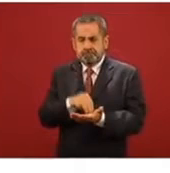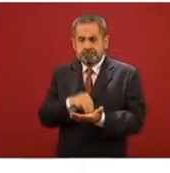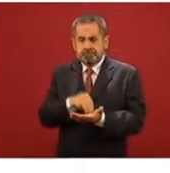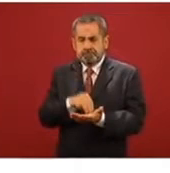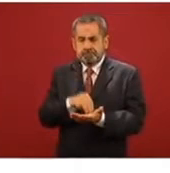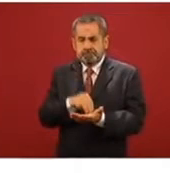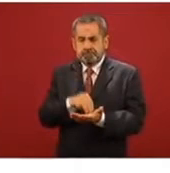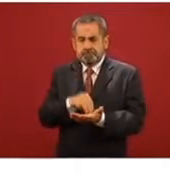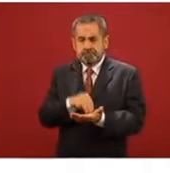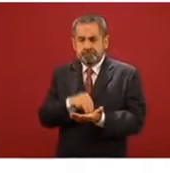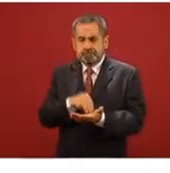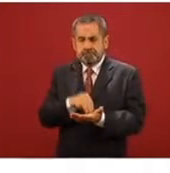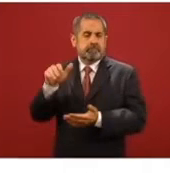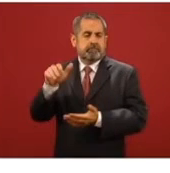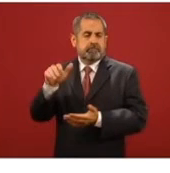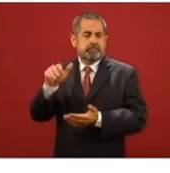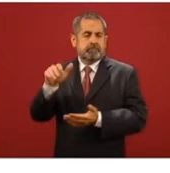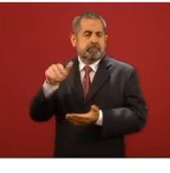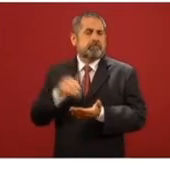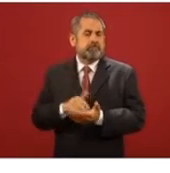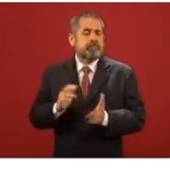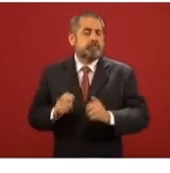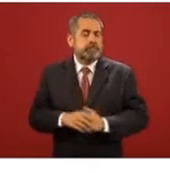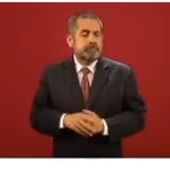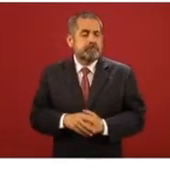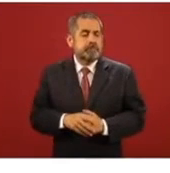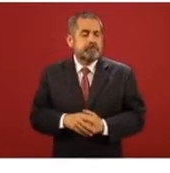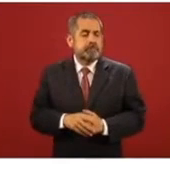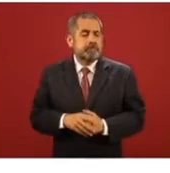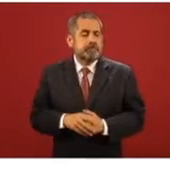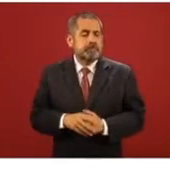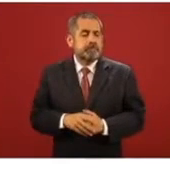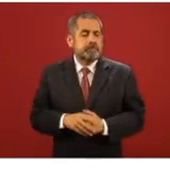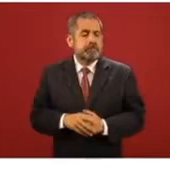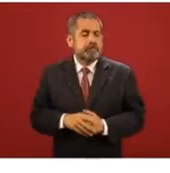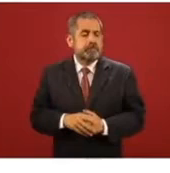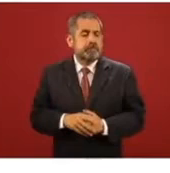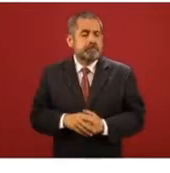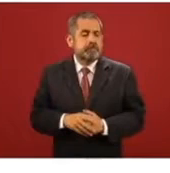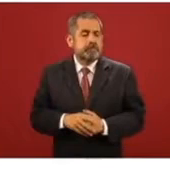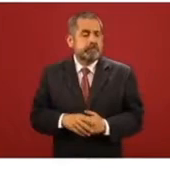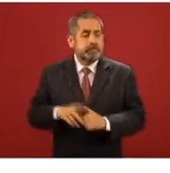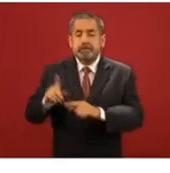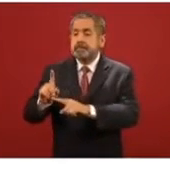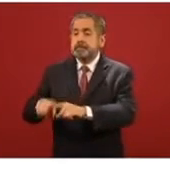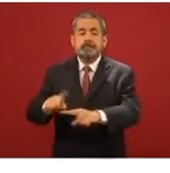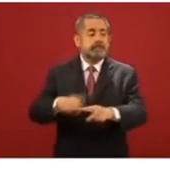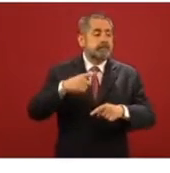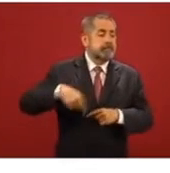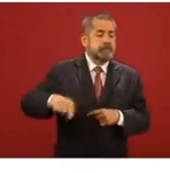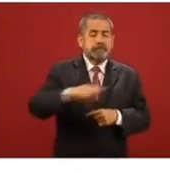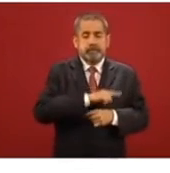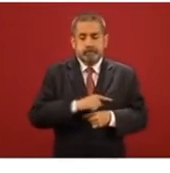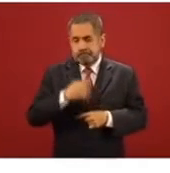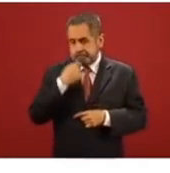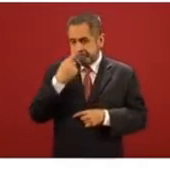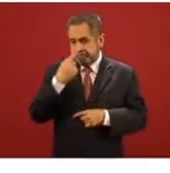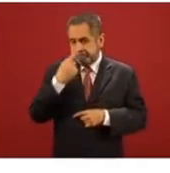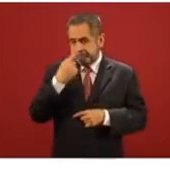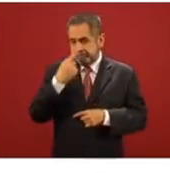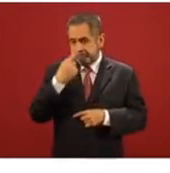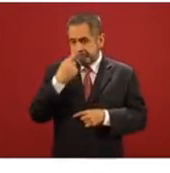coordination of this. ¿Quiénes son esos todos? And who are all these people? Y lo menciono